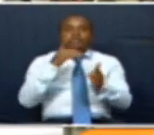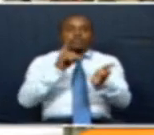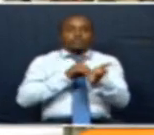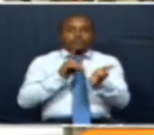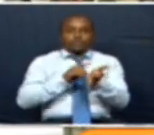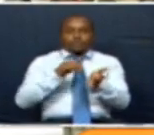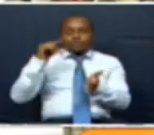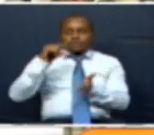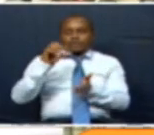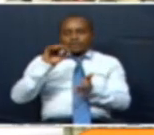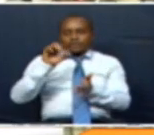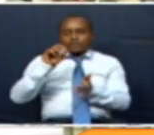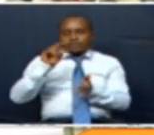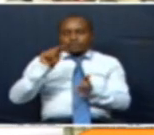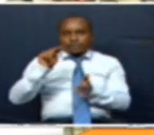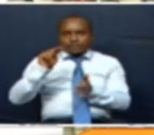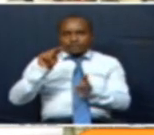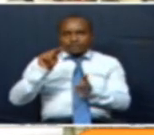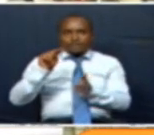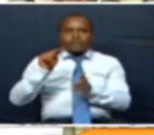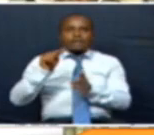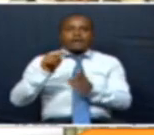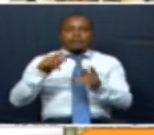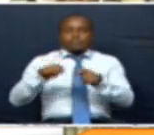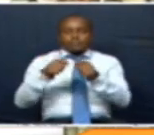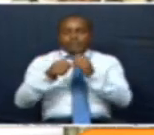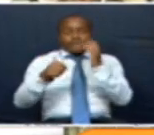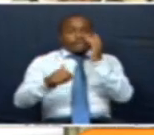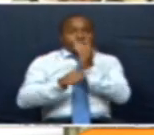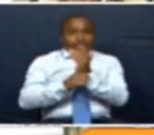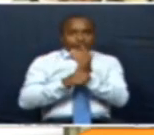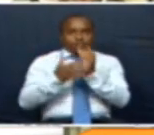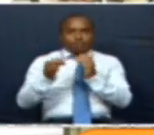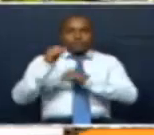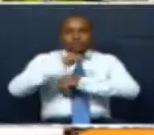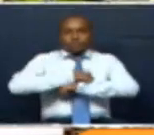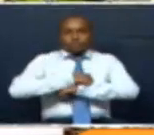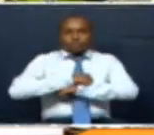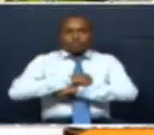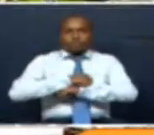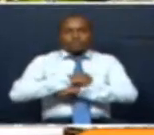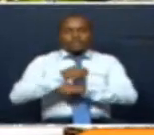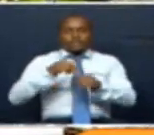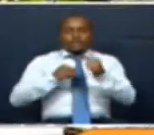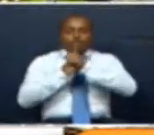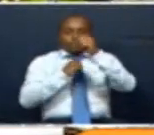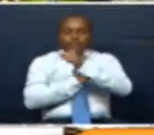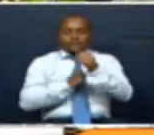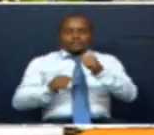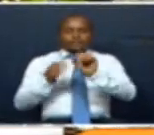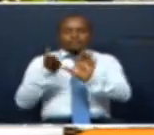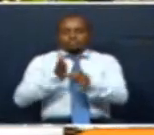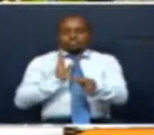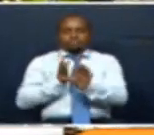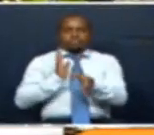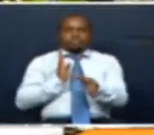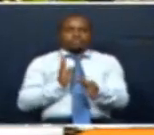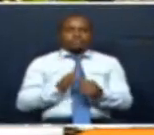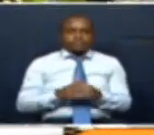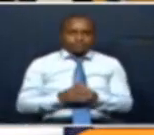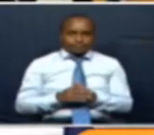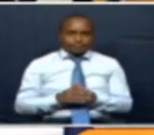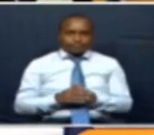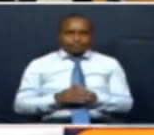played a role in painting the institution black among donors and sponsors. The new management all too aware to change the